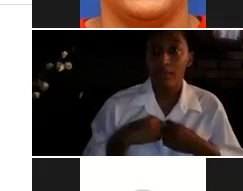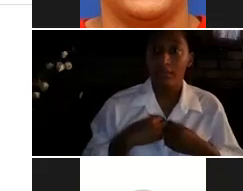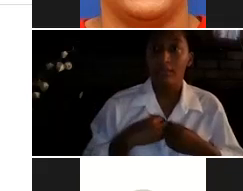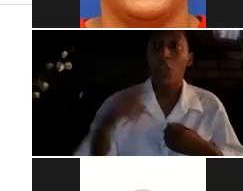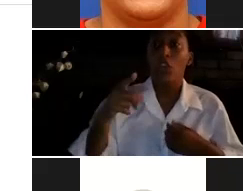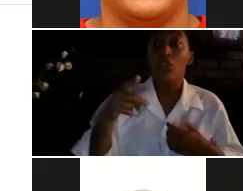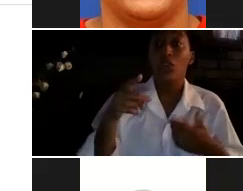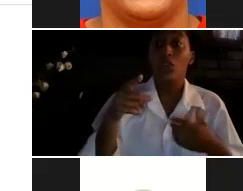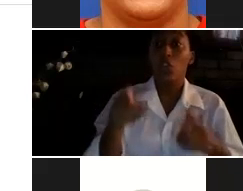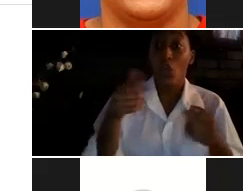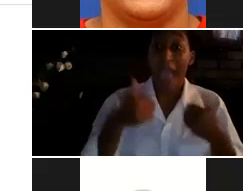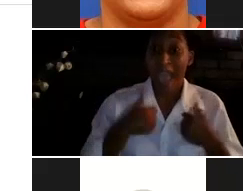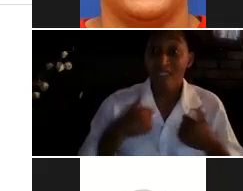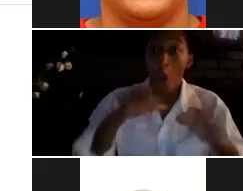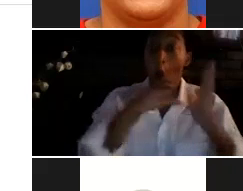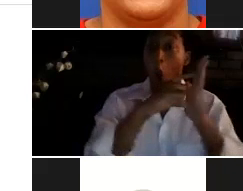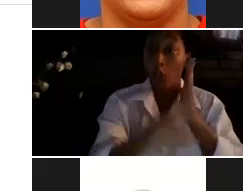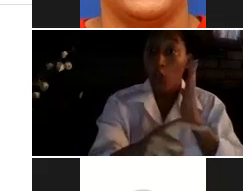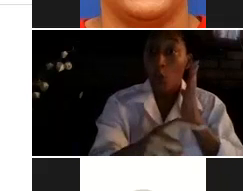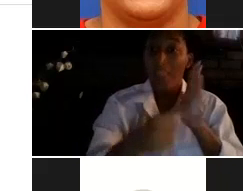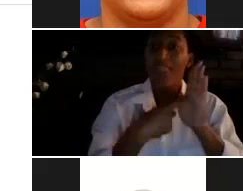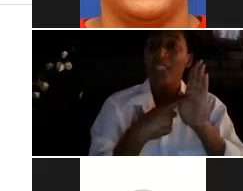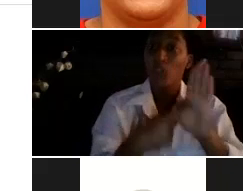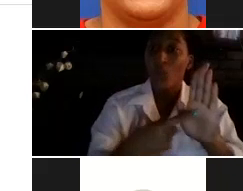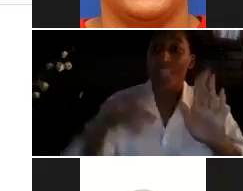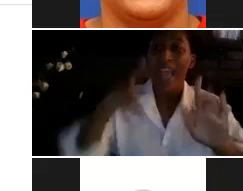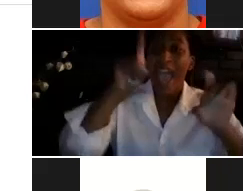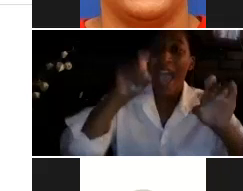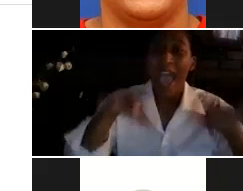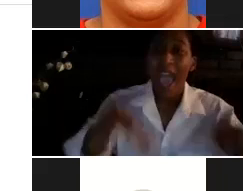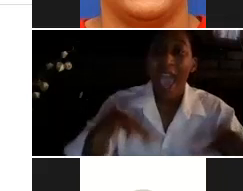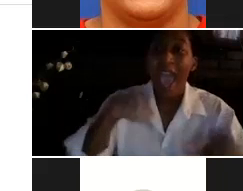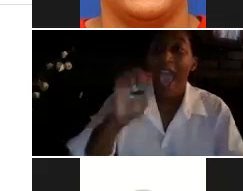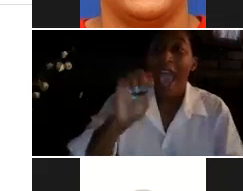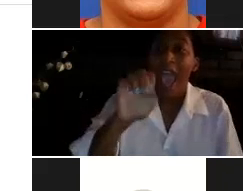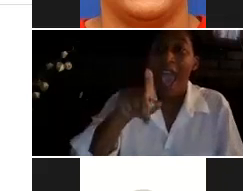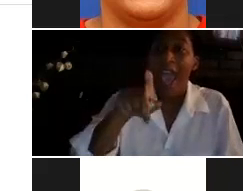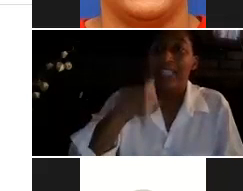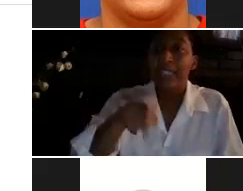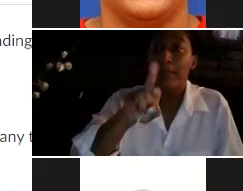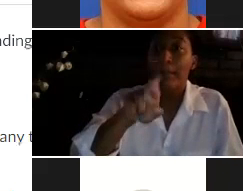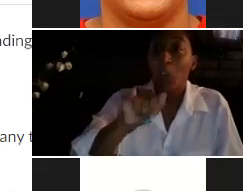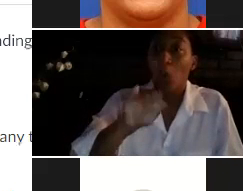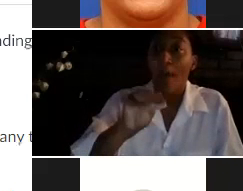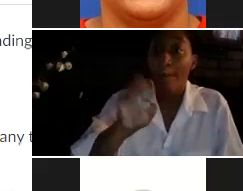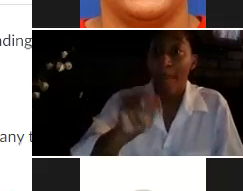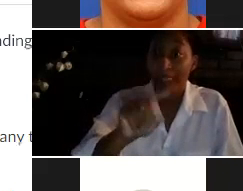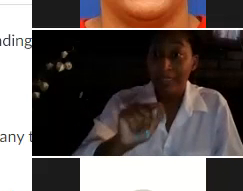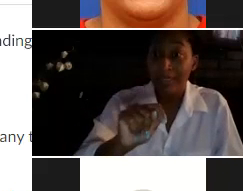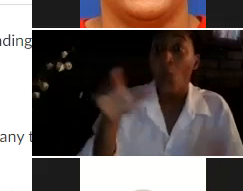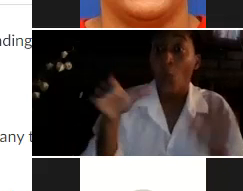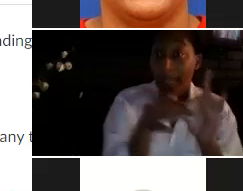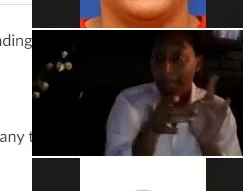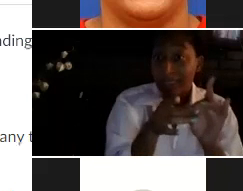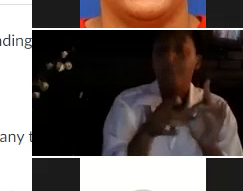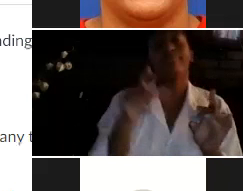Okay. Um, and how are we sending? Are we sending the whole article to you? Or are we sending? What are we exactly sending to you for you to Yeah. approve